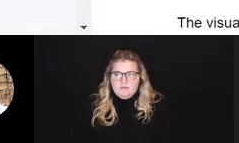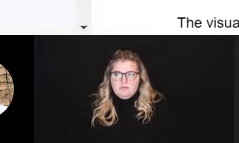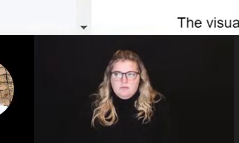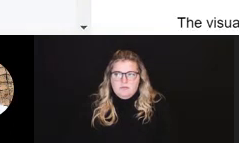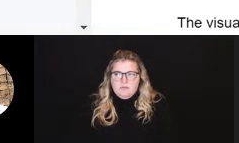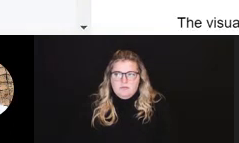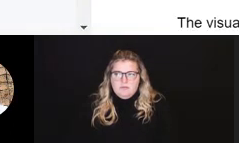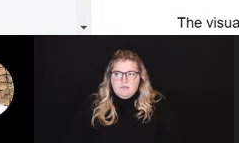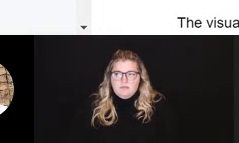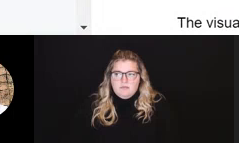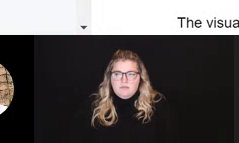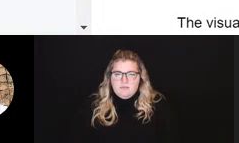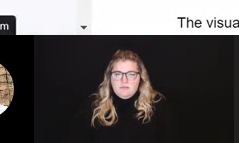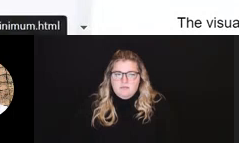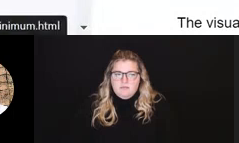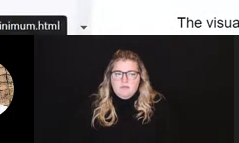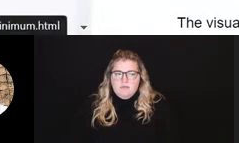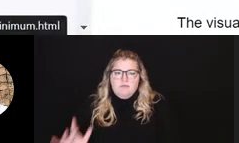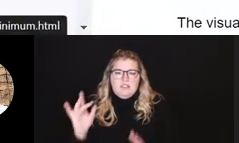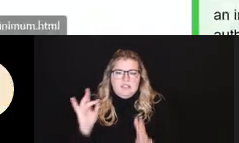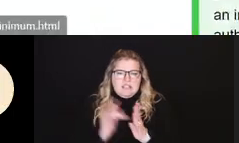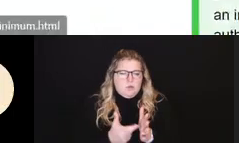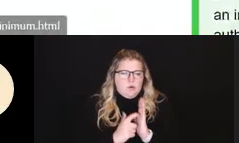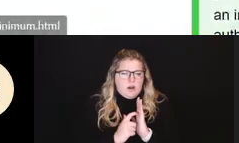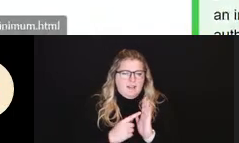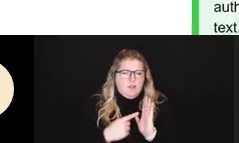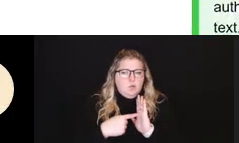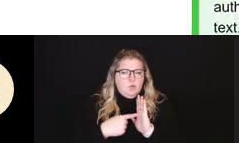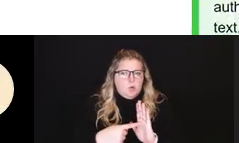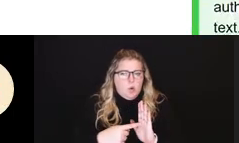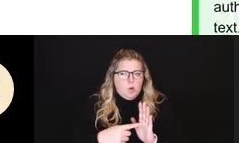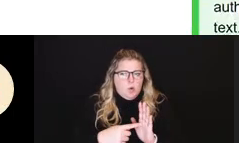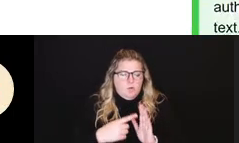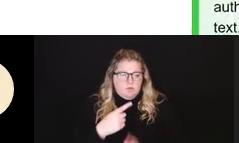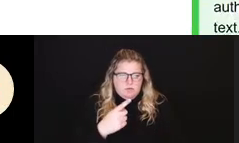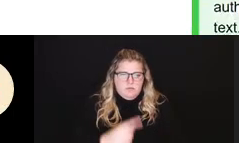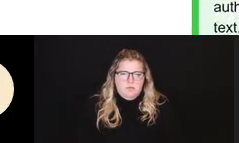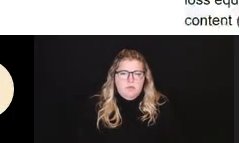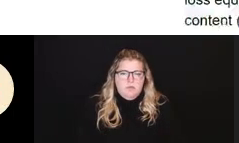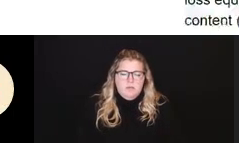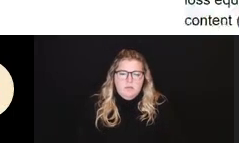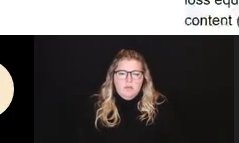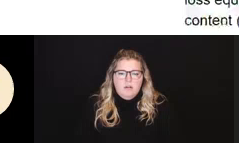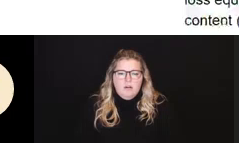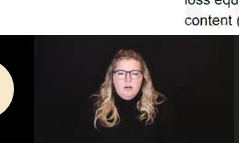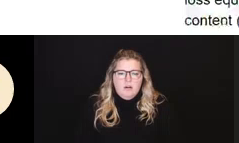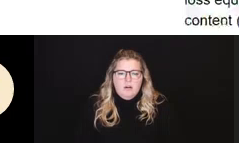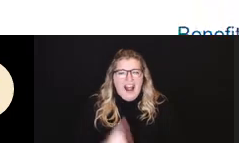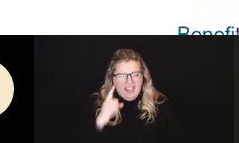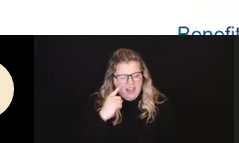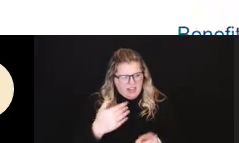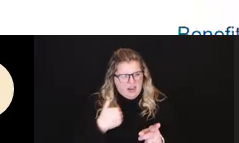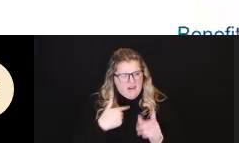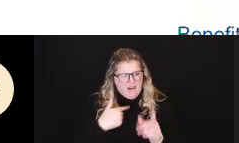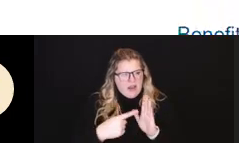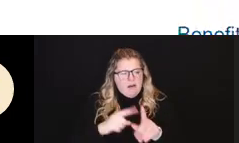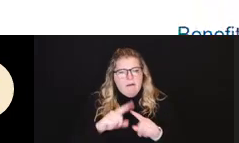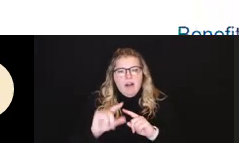Let me just go to this requirement just to kind of show the example here. I figure they do have an example. If not, I can point to one of our own